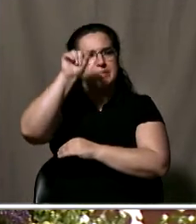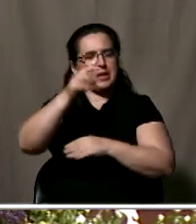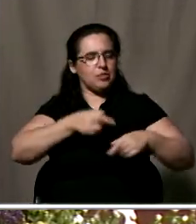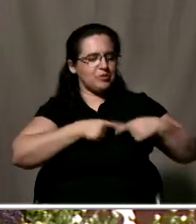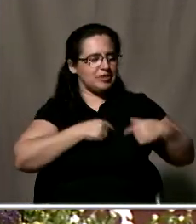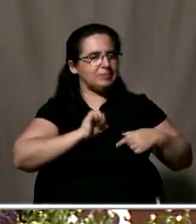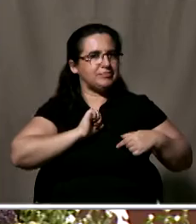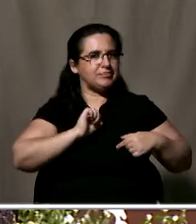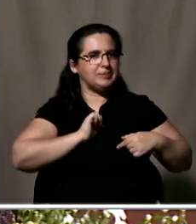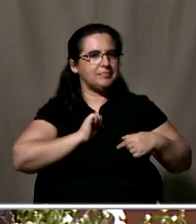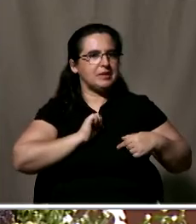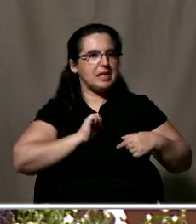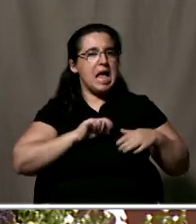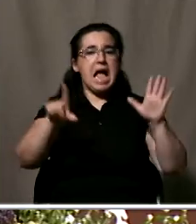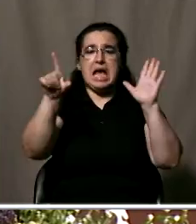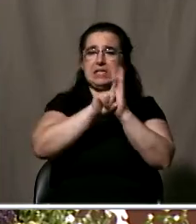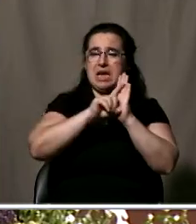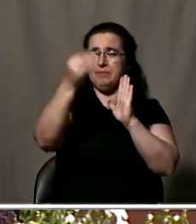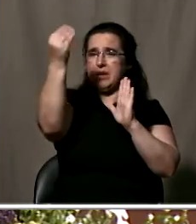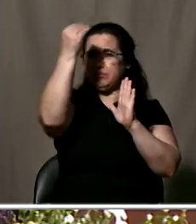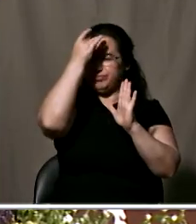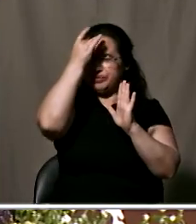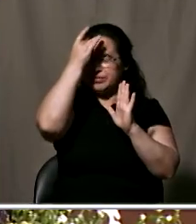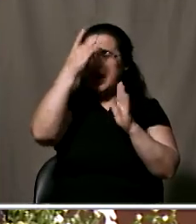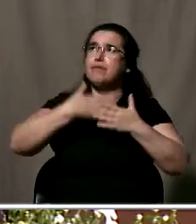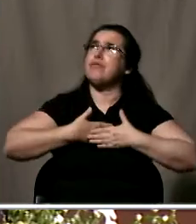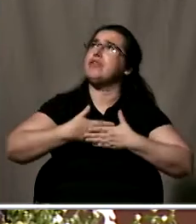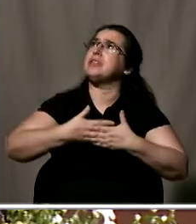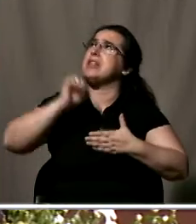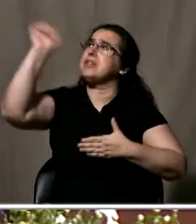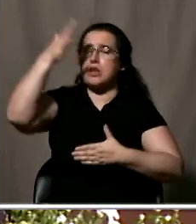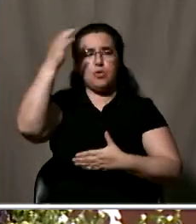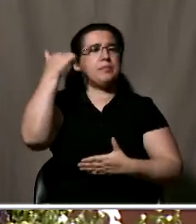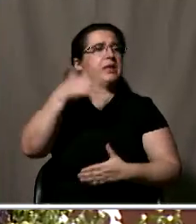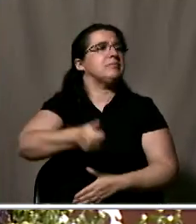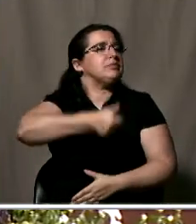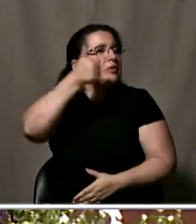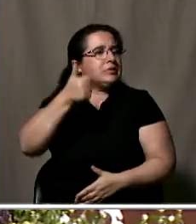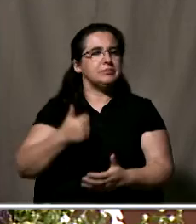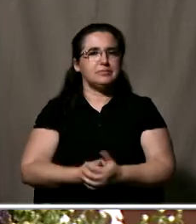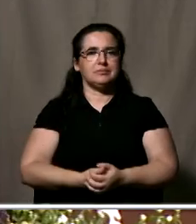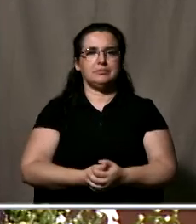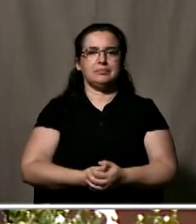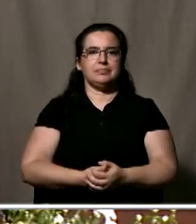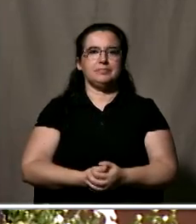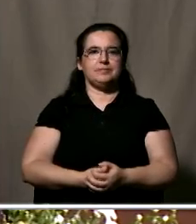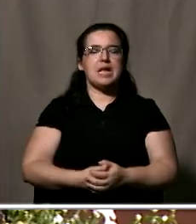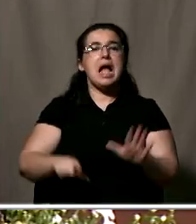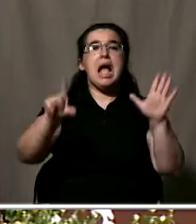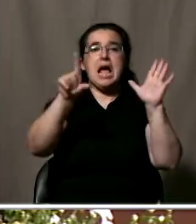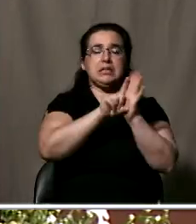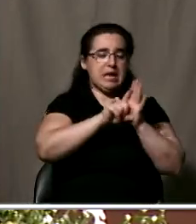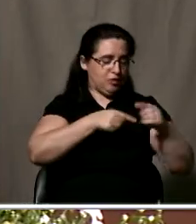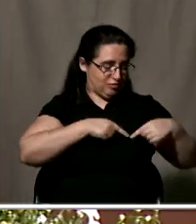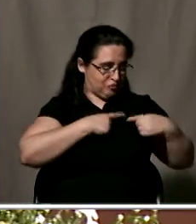know his will. Ele escreve a lei na minha mente para que eu entenda a sua vontade. He writes his law in my heart so I love his will. E ele escreve a lei no meu coração